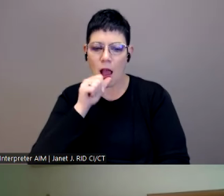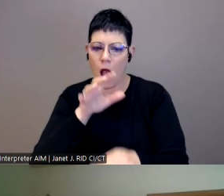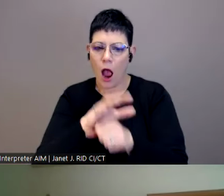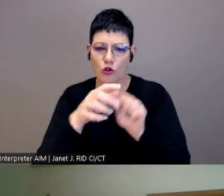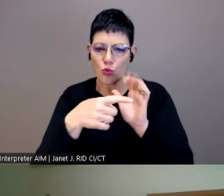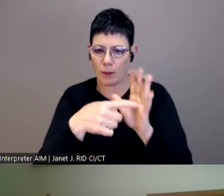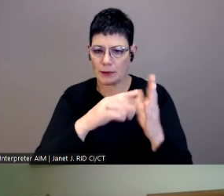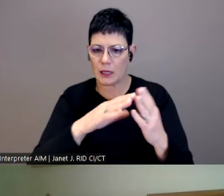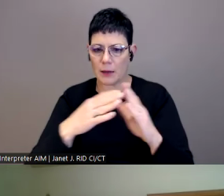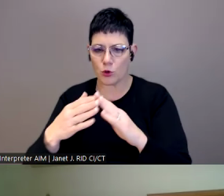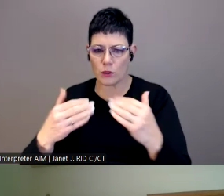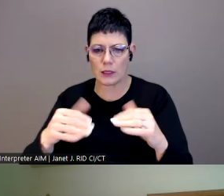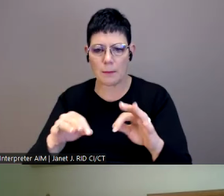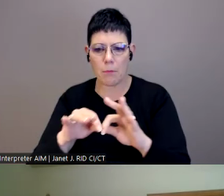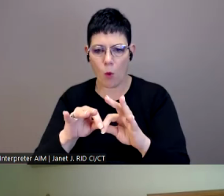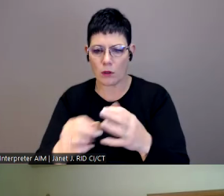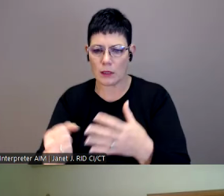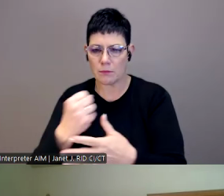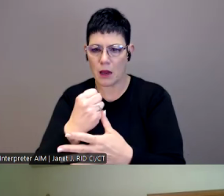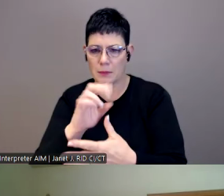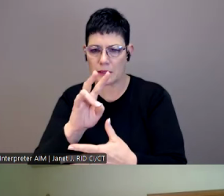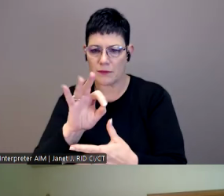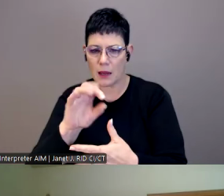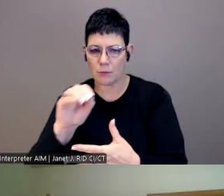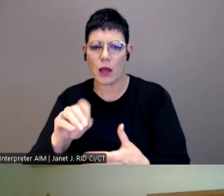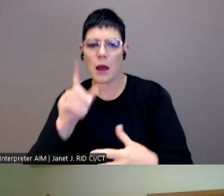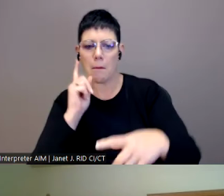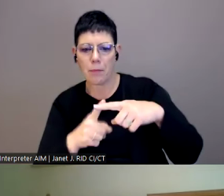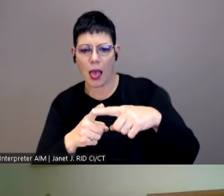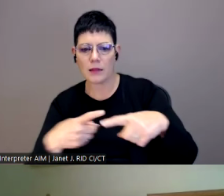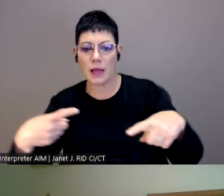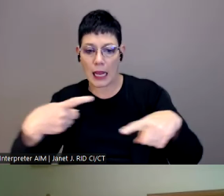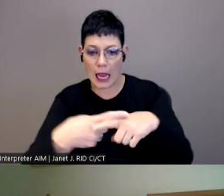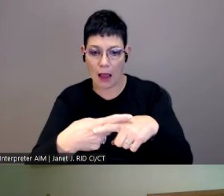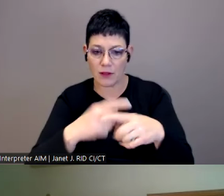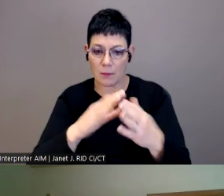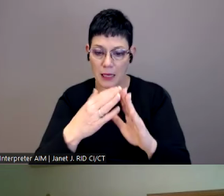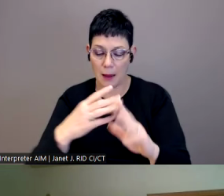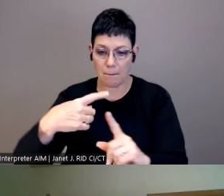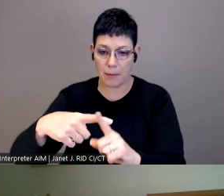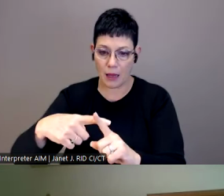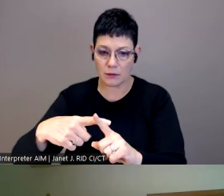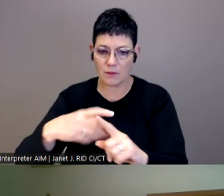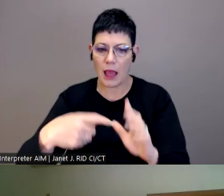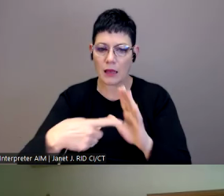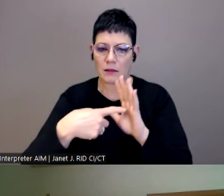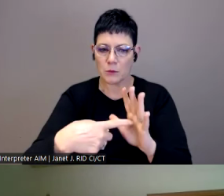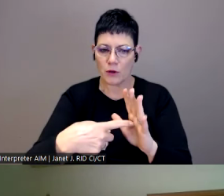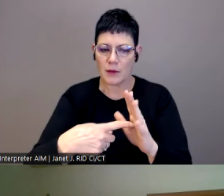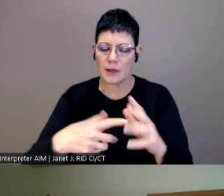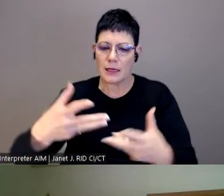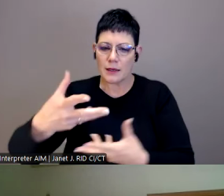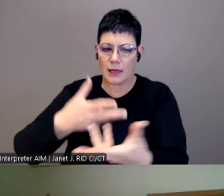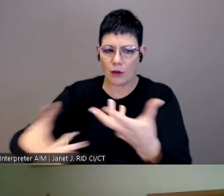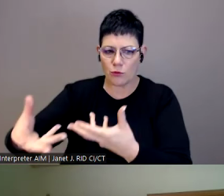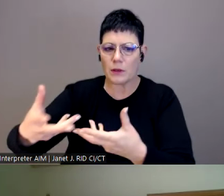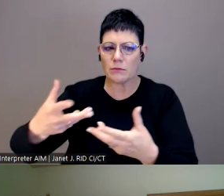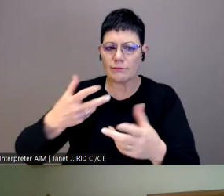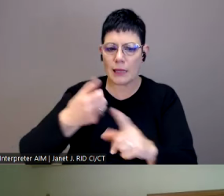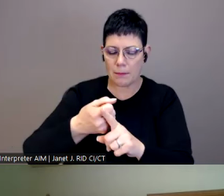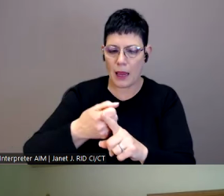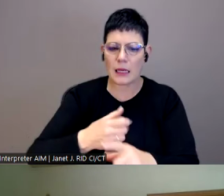communities. And I'm also seeing making conflict a positive process and demonstrating engagement impact. And some folks wanted to